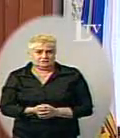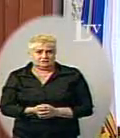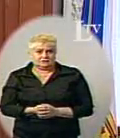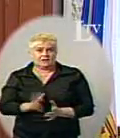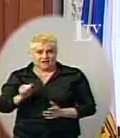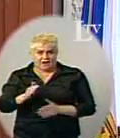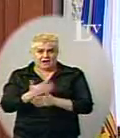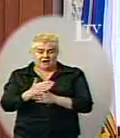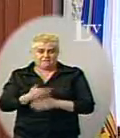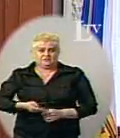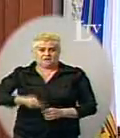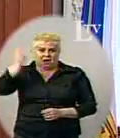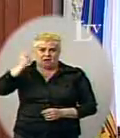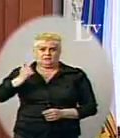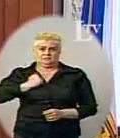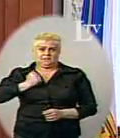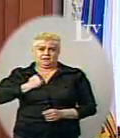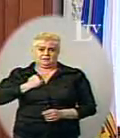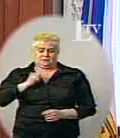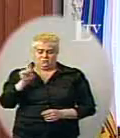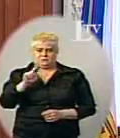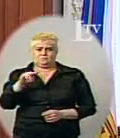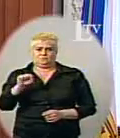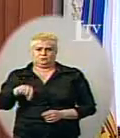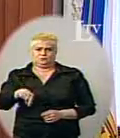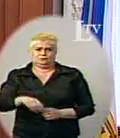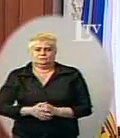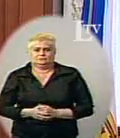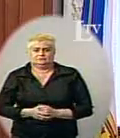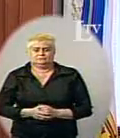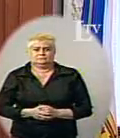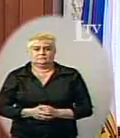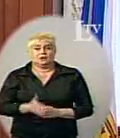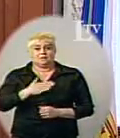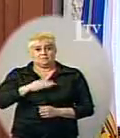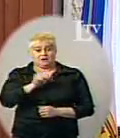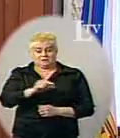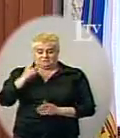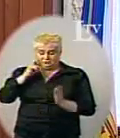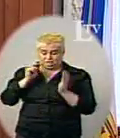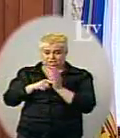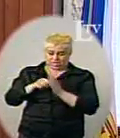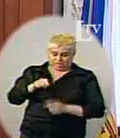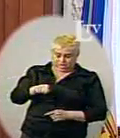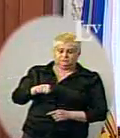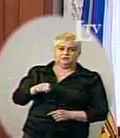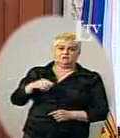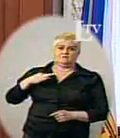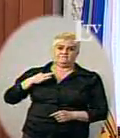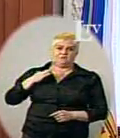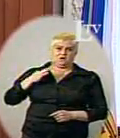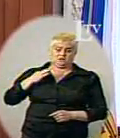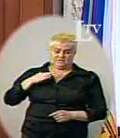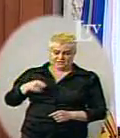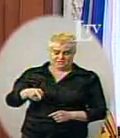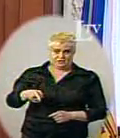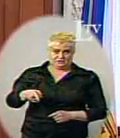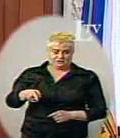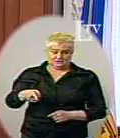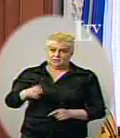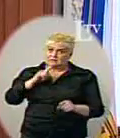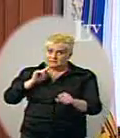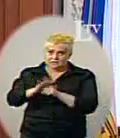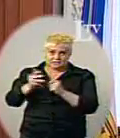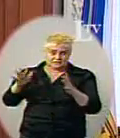highest average in Canada. My government recognizes the valuable work these dedicated